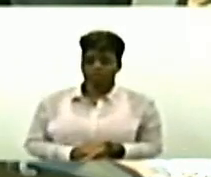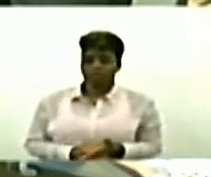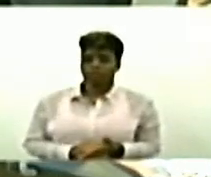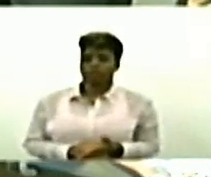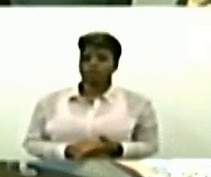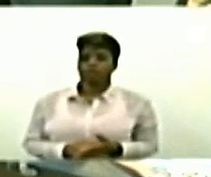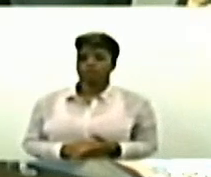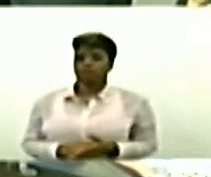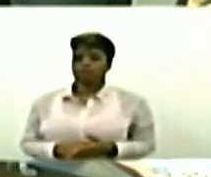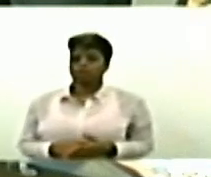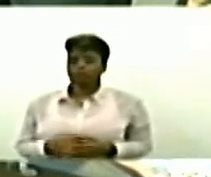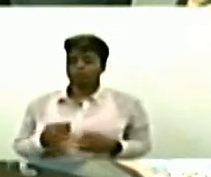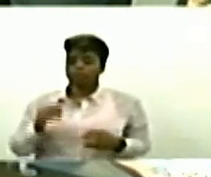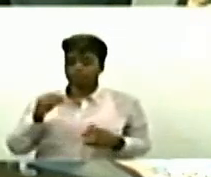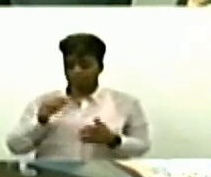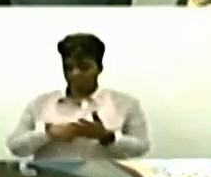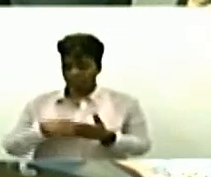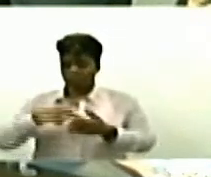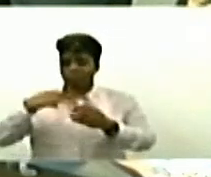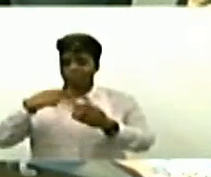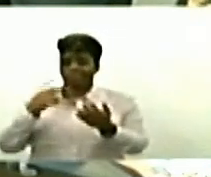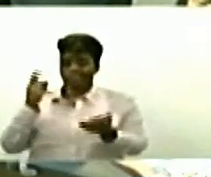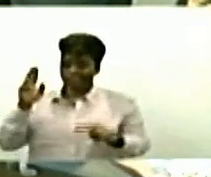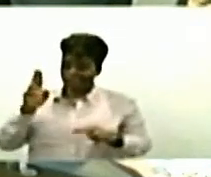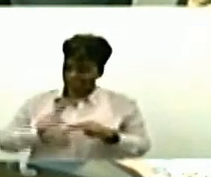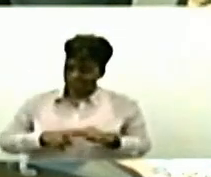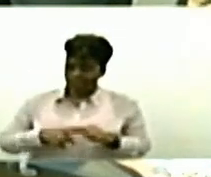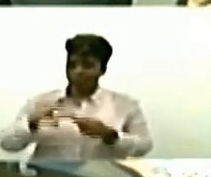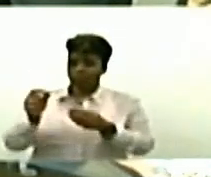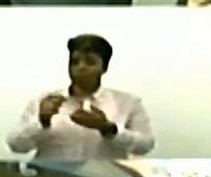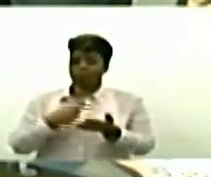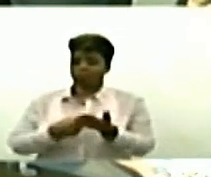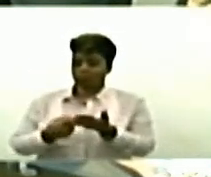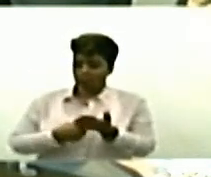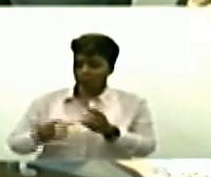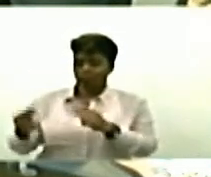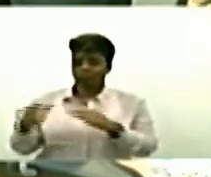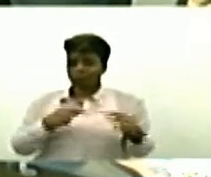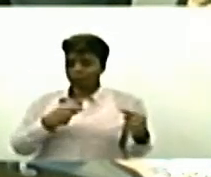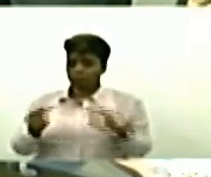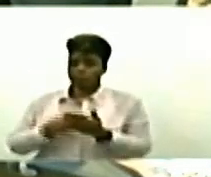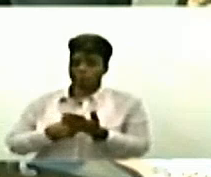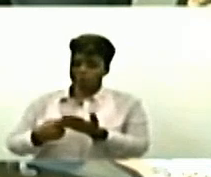teaching, counsel, before we arrive at this place.